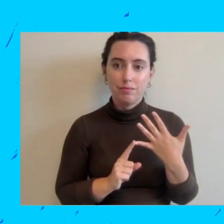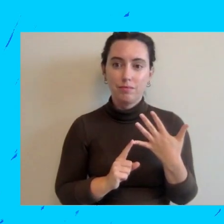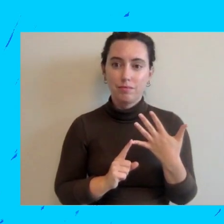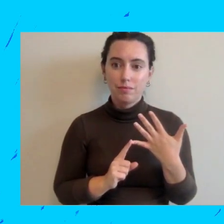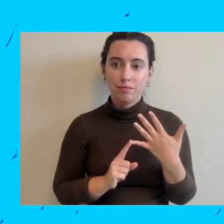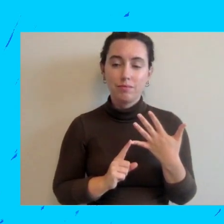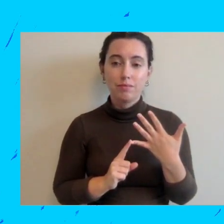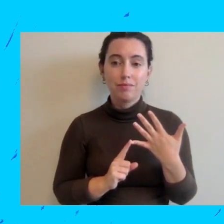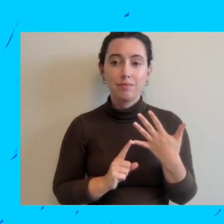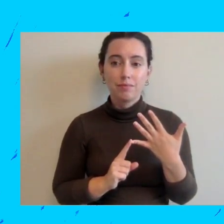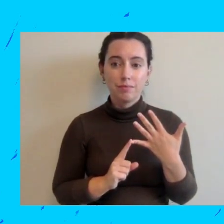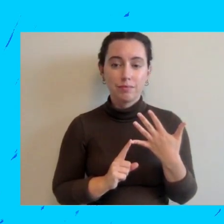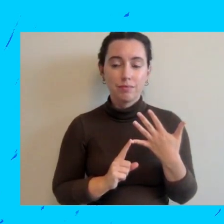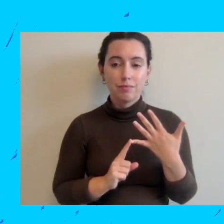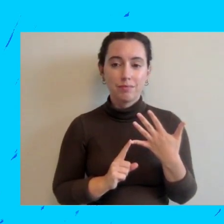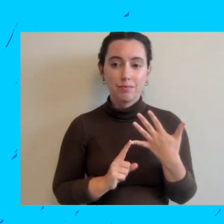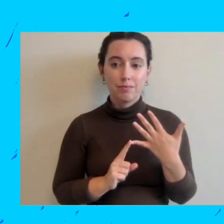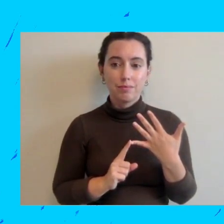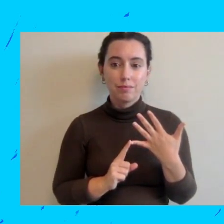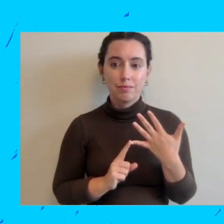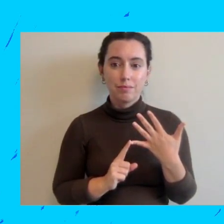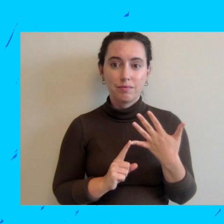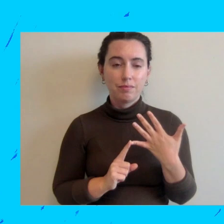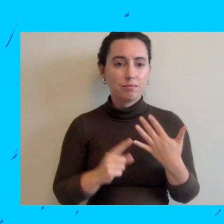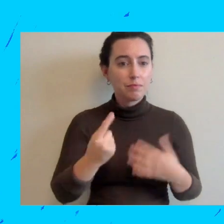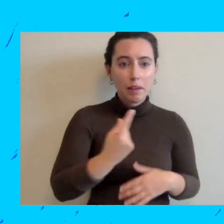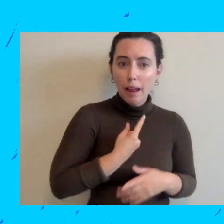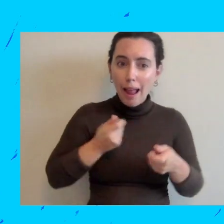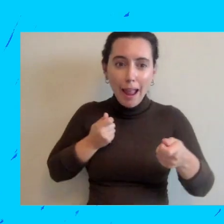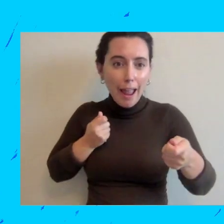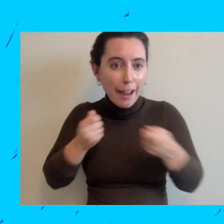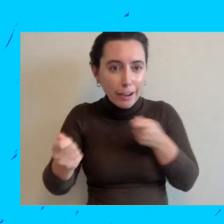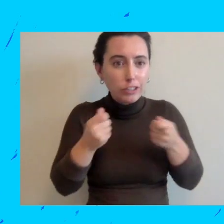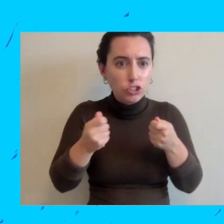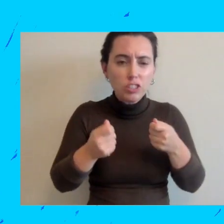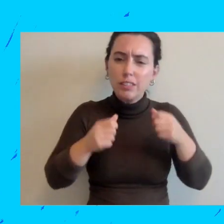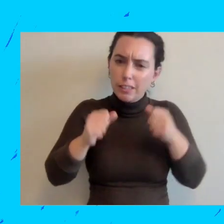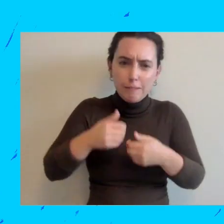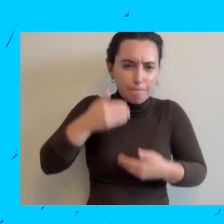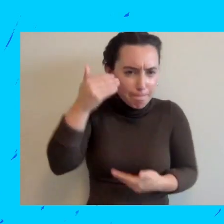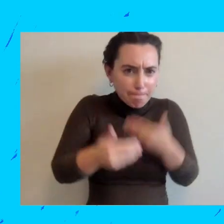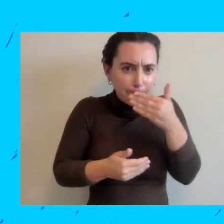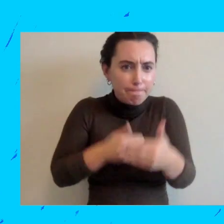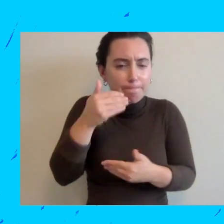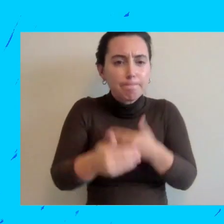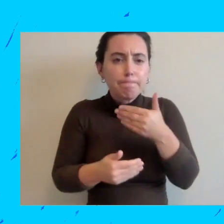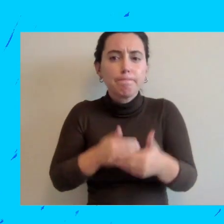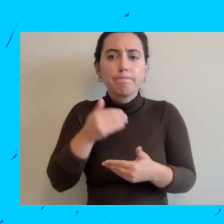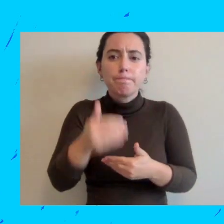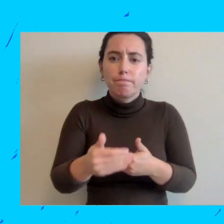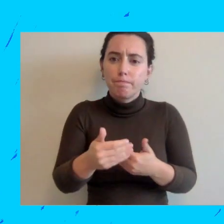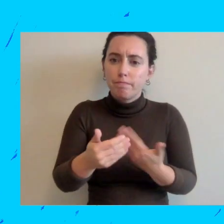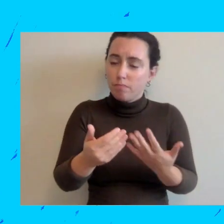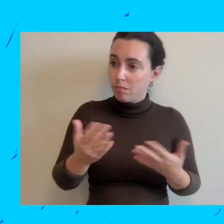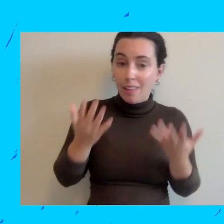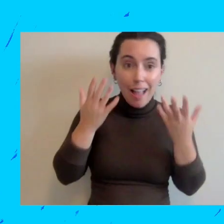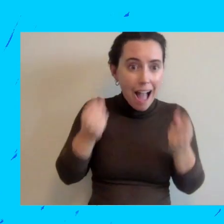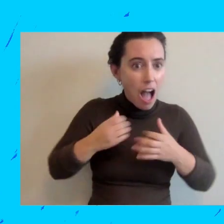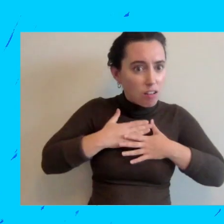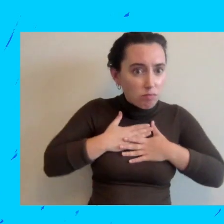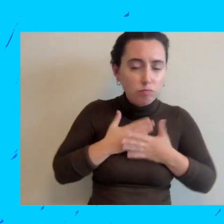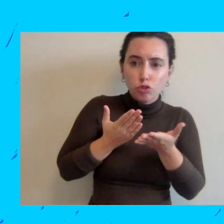And finally, number five, agency and resilience. We know our needs and rights, and we know how to advocate